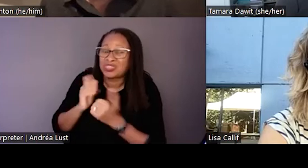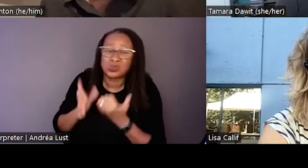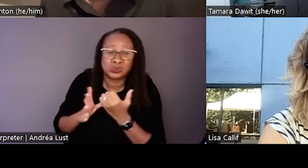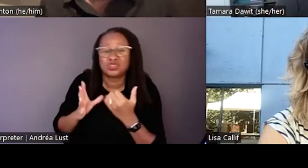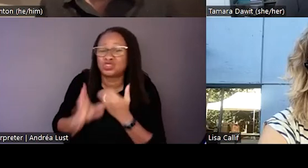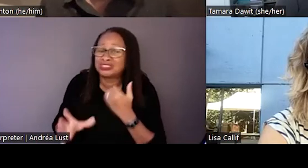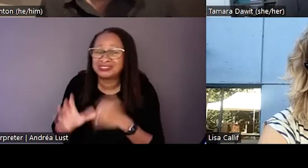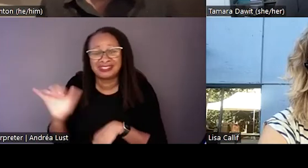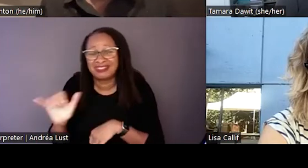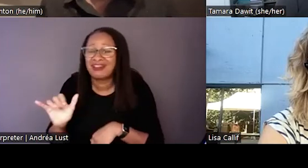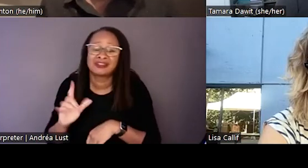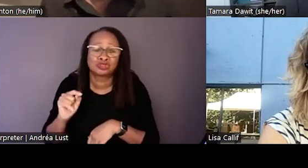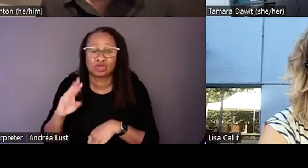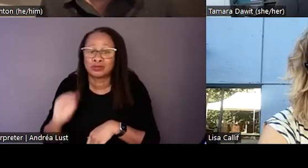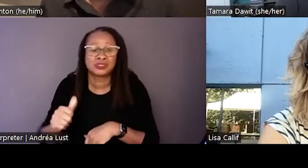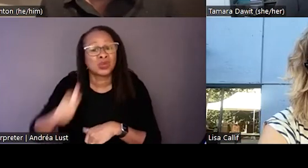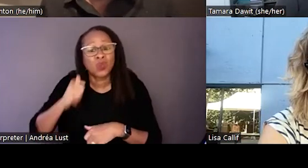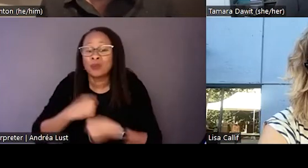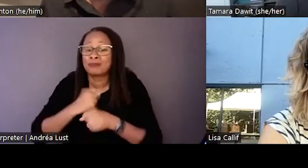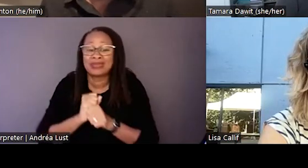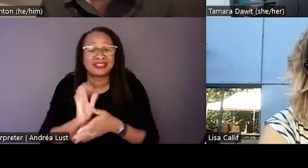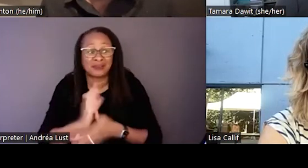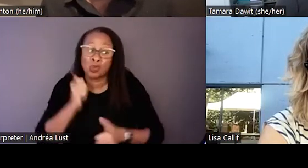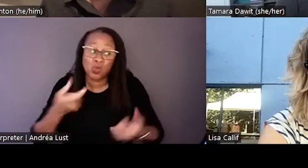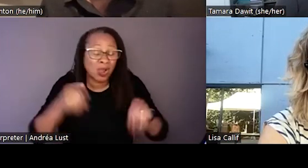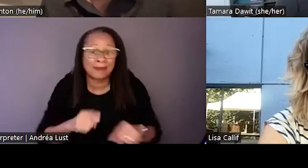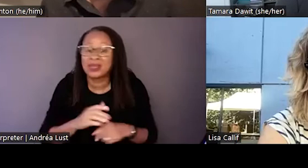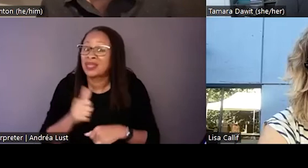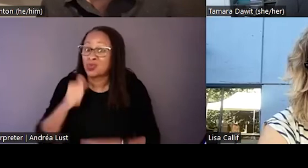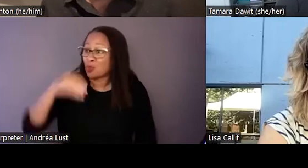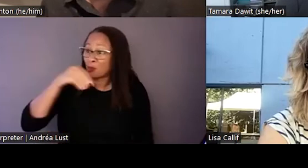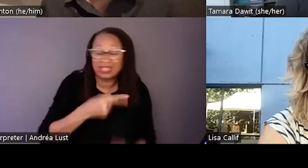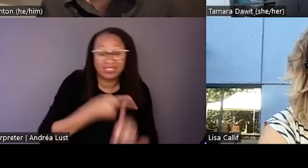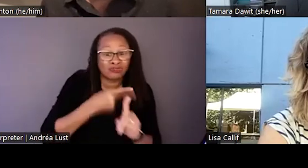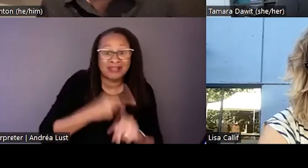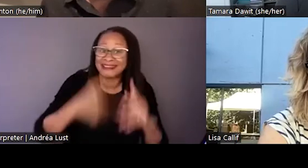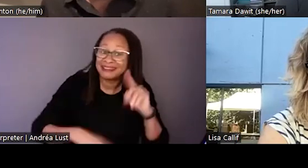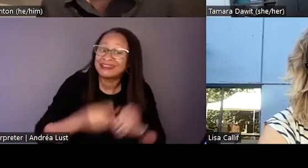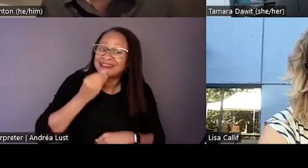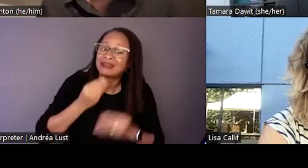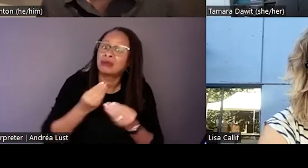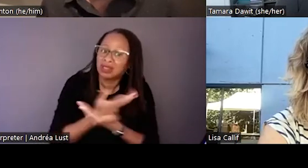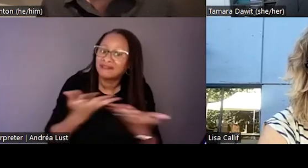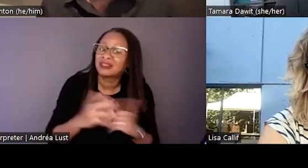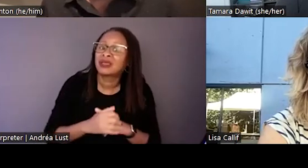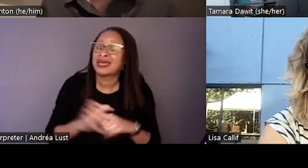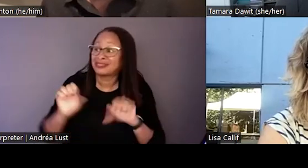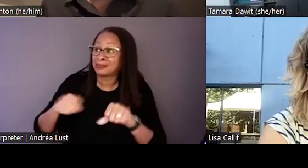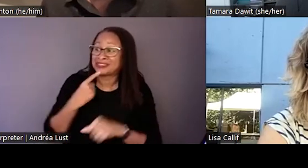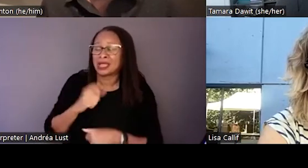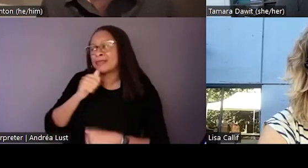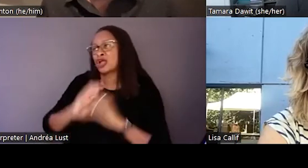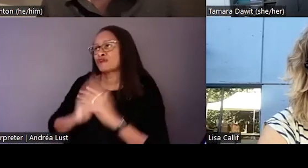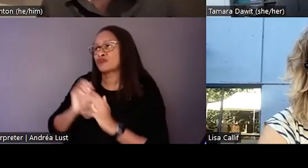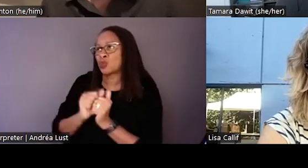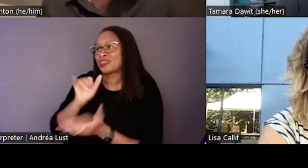terms, they're not going to make their film, or they are not going to pay their rent. So I think the ability to say, I'm not comfortable with that,